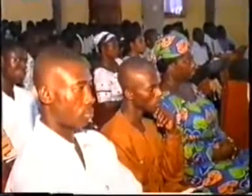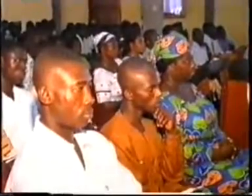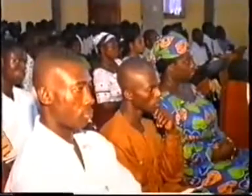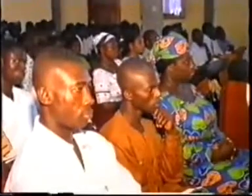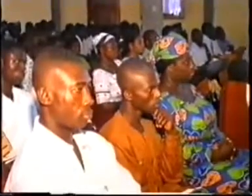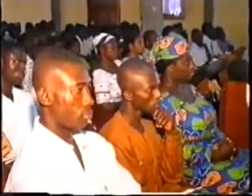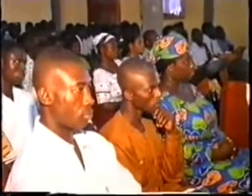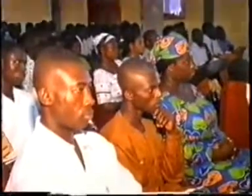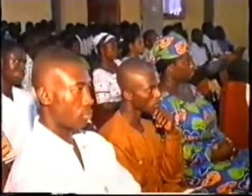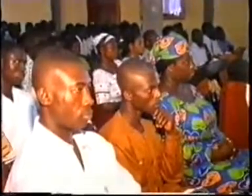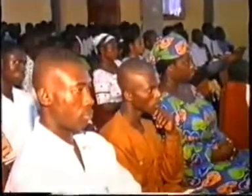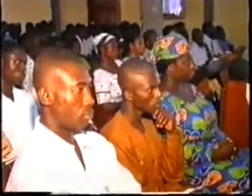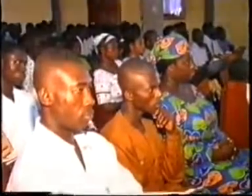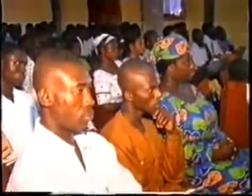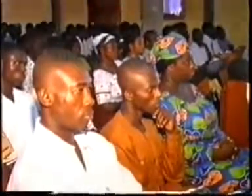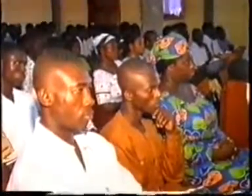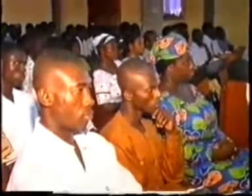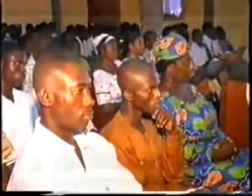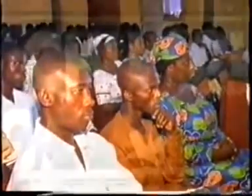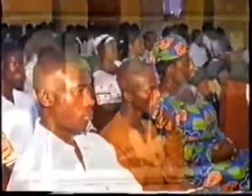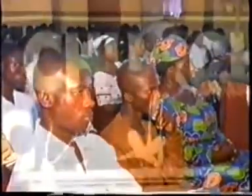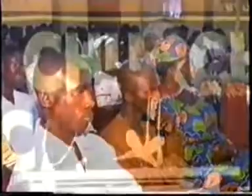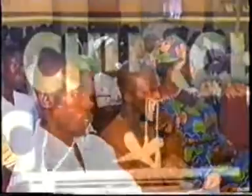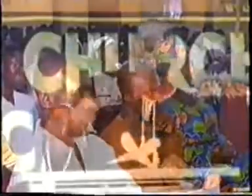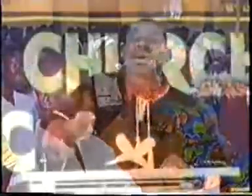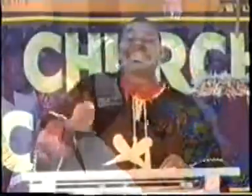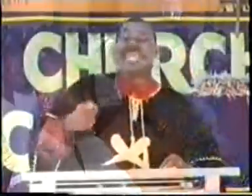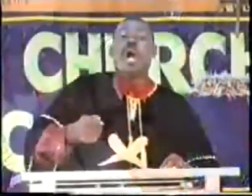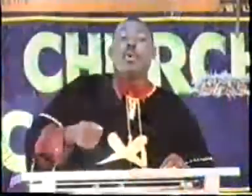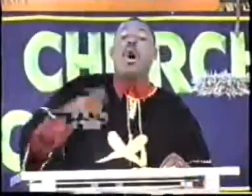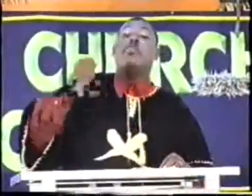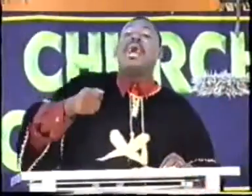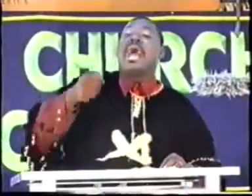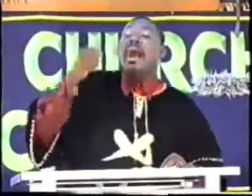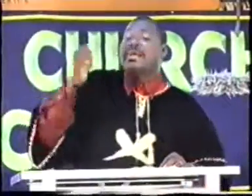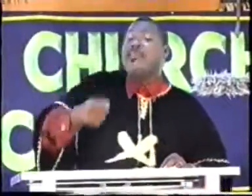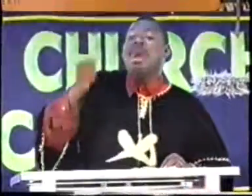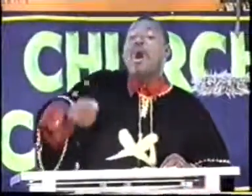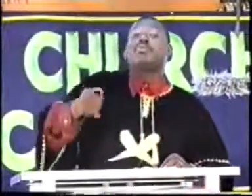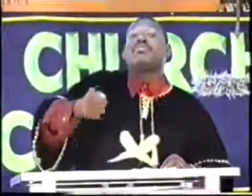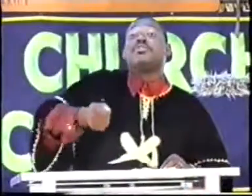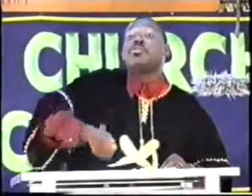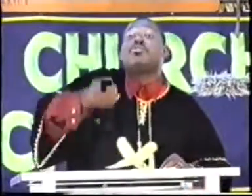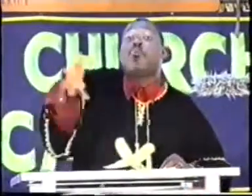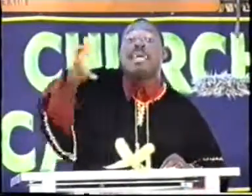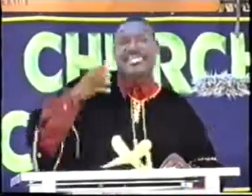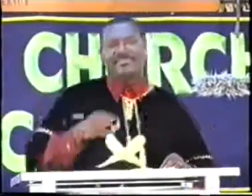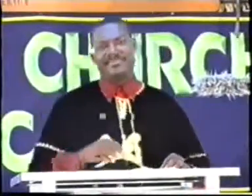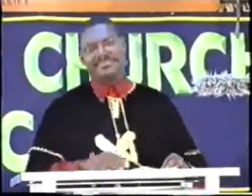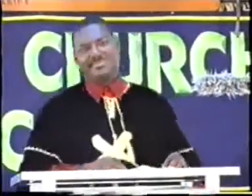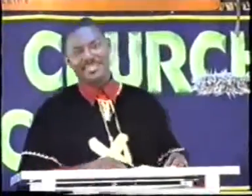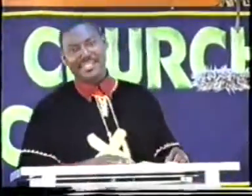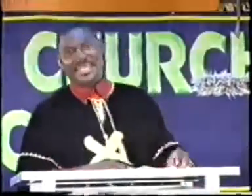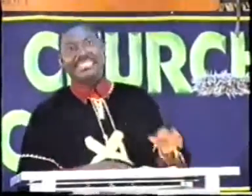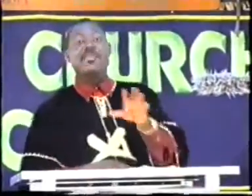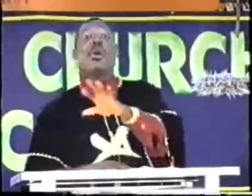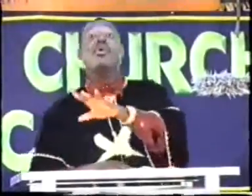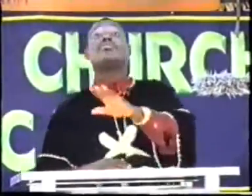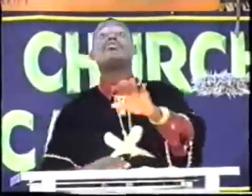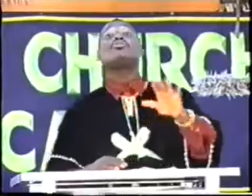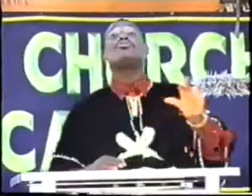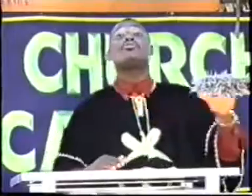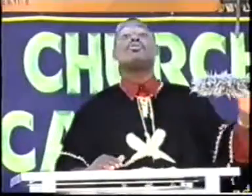Eighty and now, as of probably. Probably started here almost so many years. You man, they say, "Woman, I come out with smooth voice, and